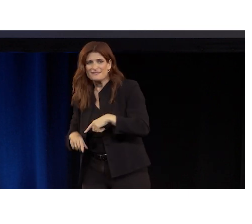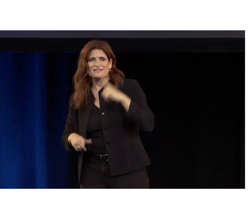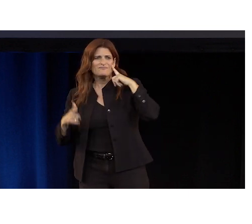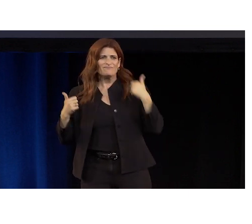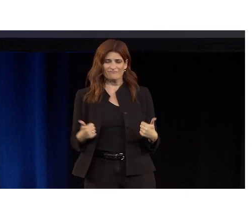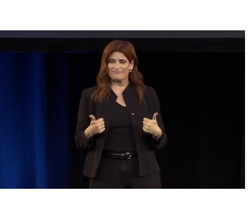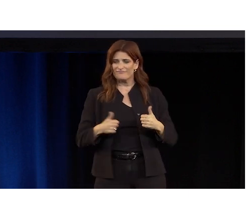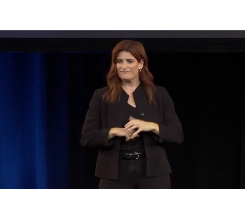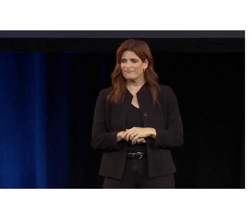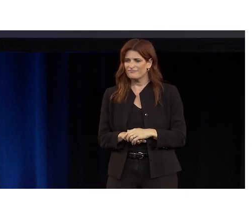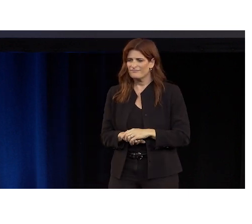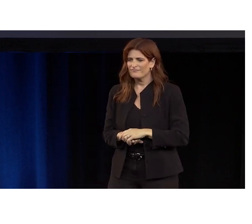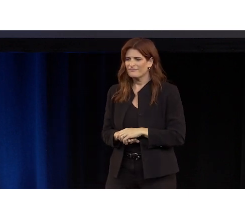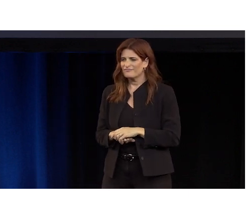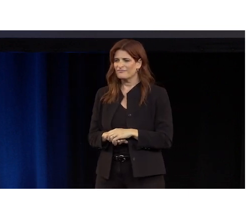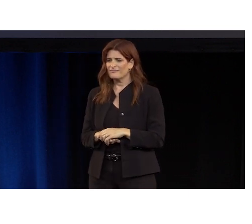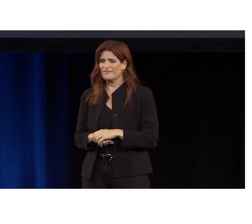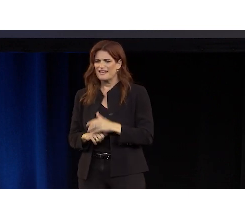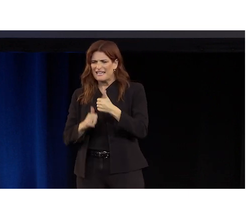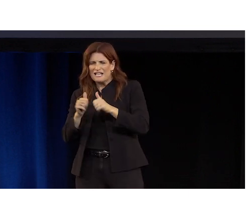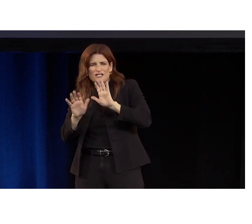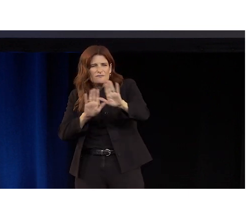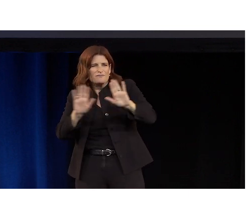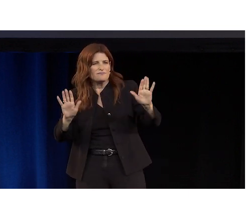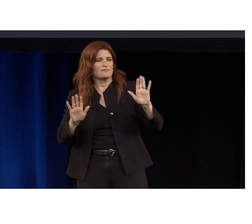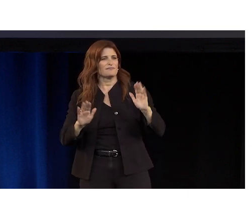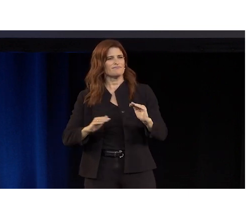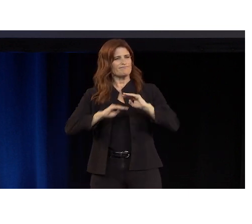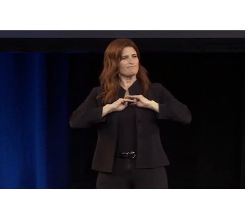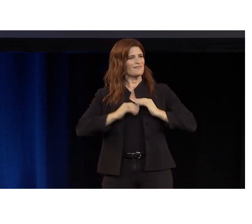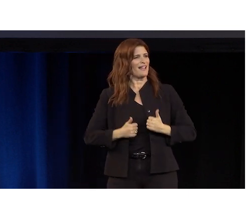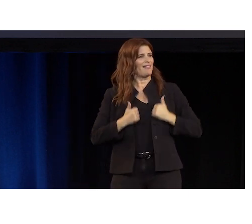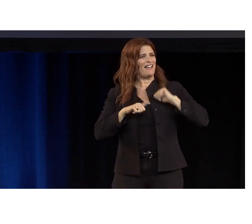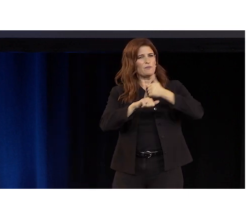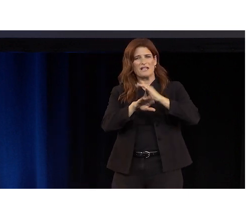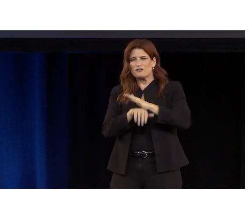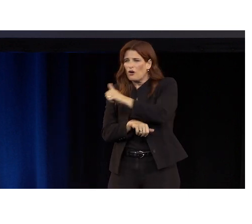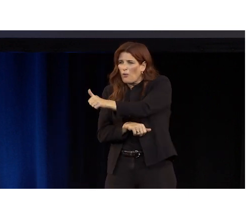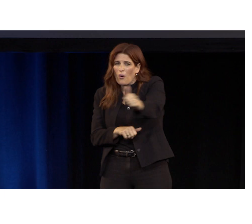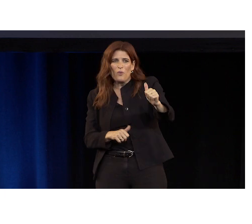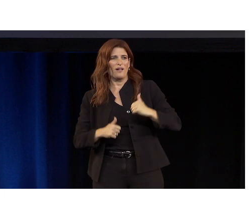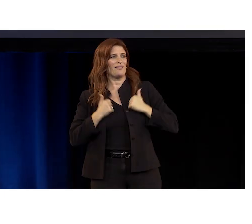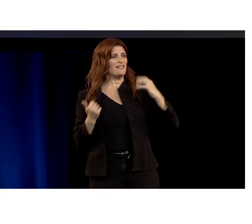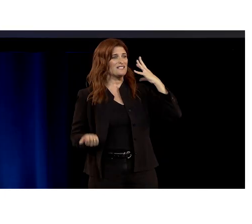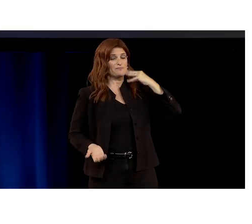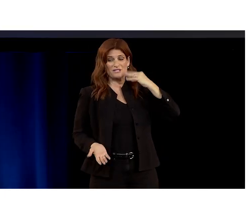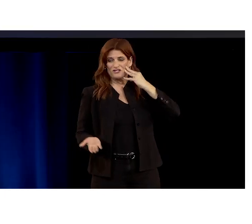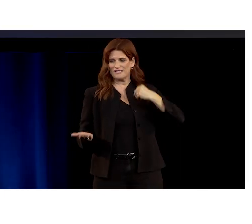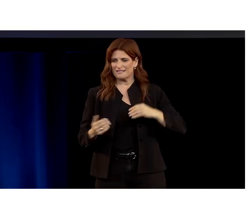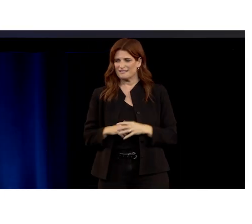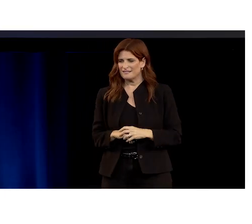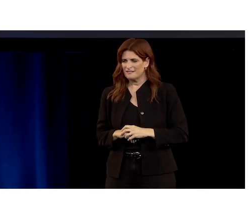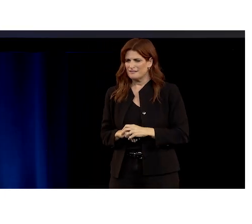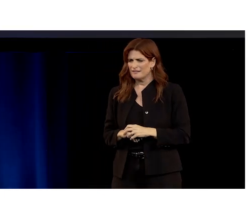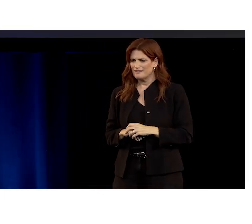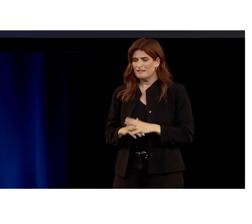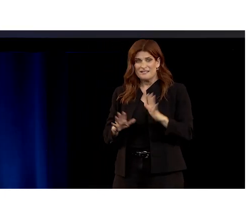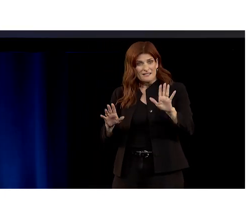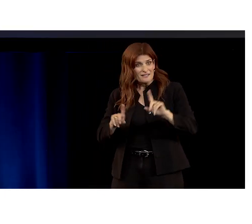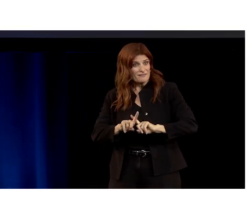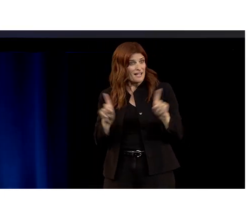disabled, deaf plus, and late deafened. Each of these individuals leads a fulfilling life based on their own